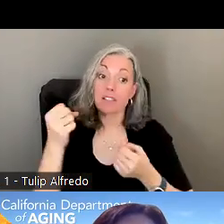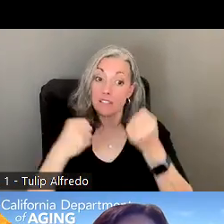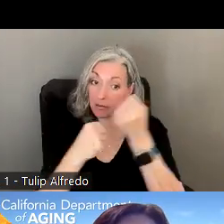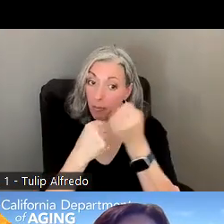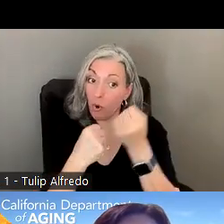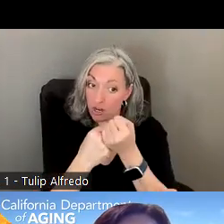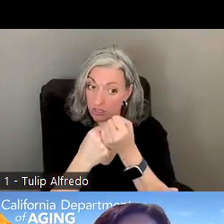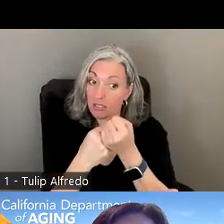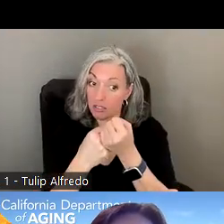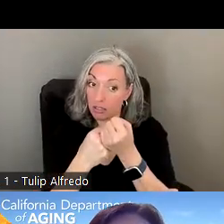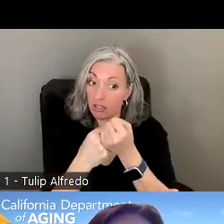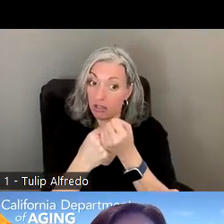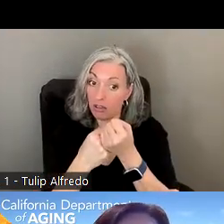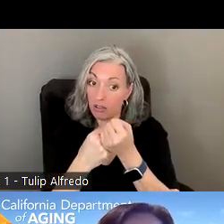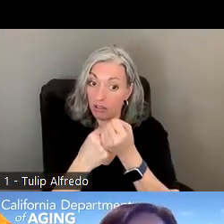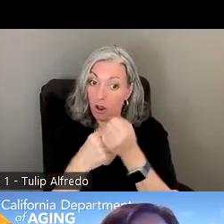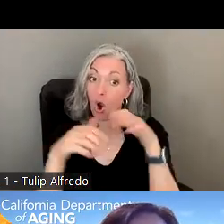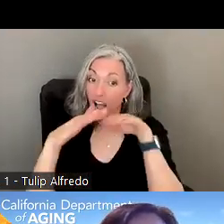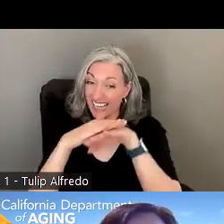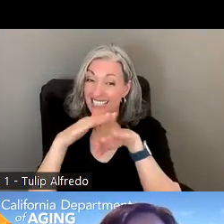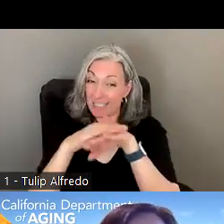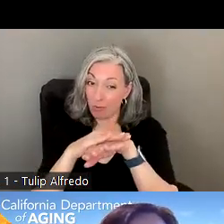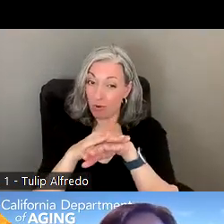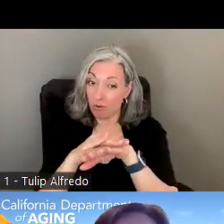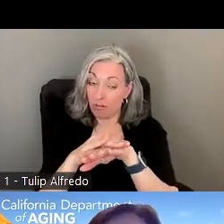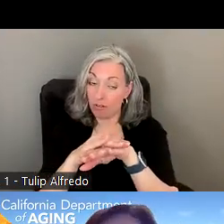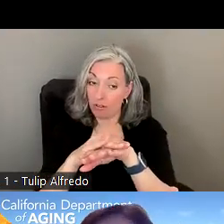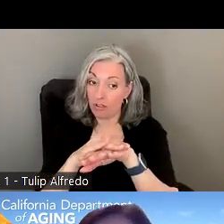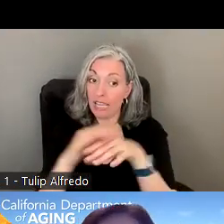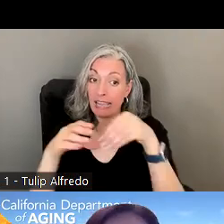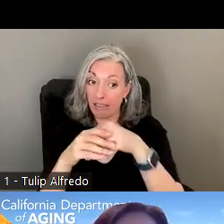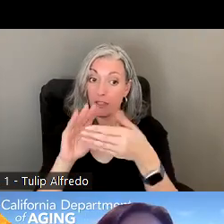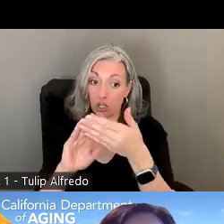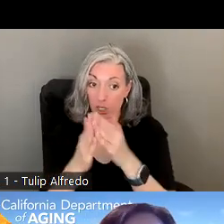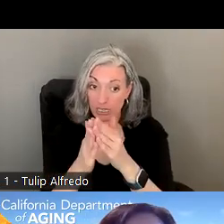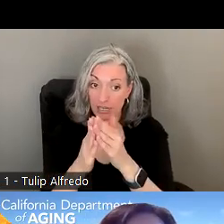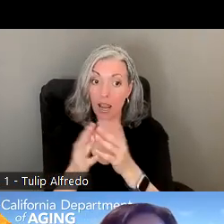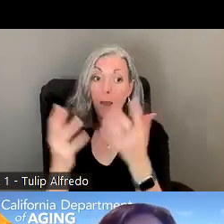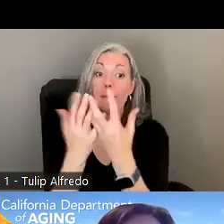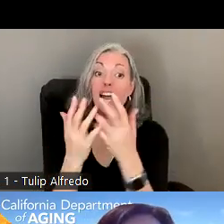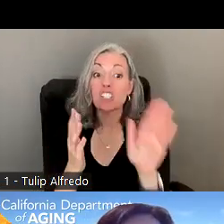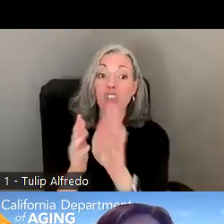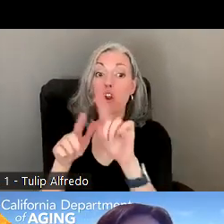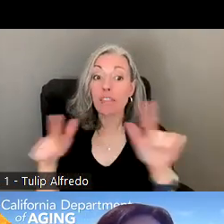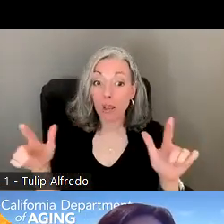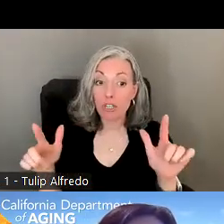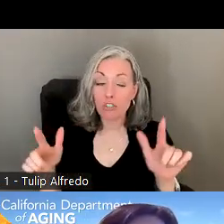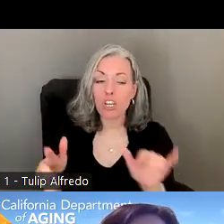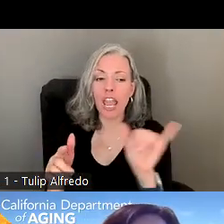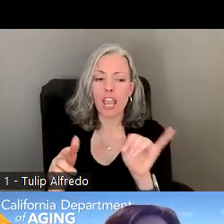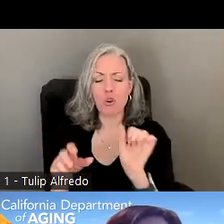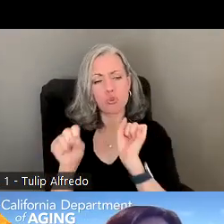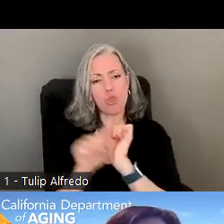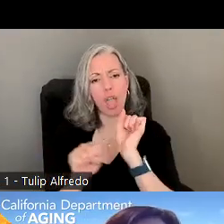are accessible by our communities in a language that's appropriate and with a workforce that can really make a